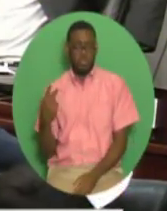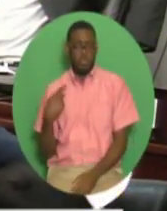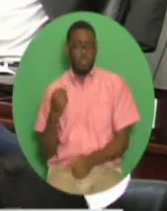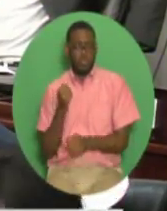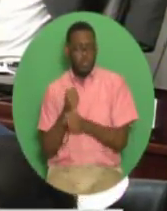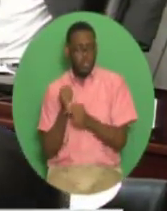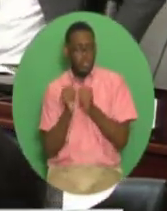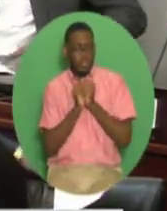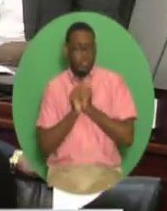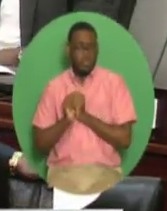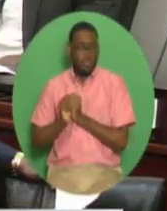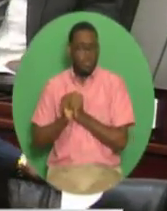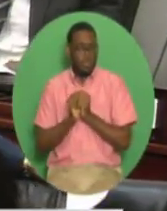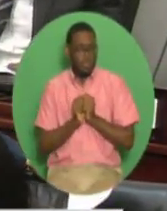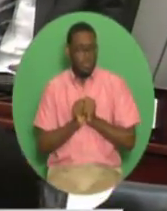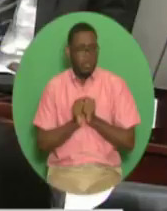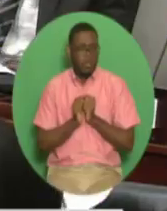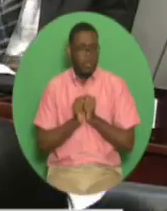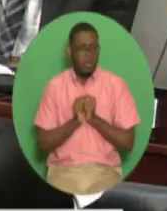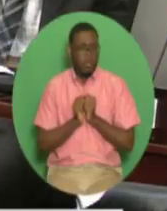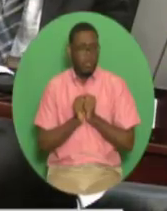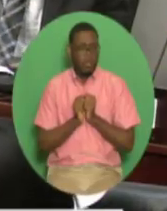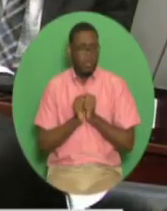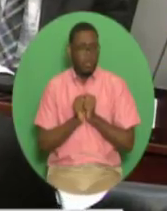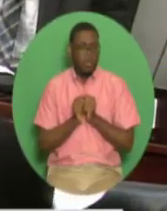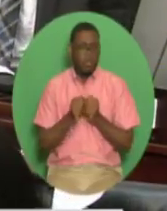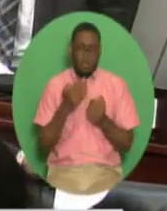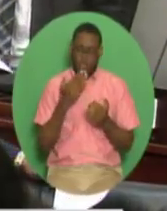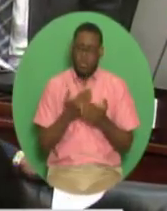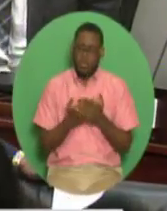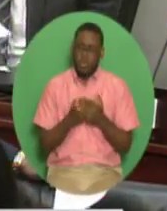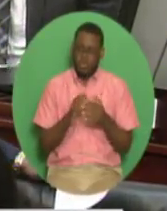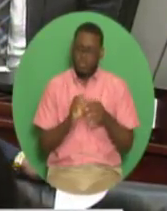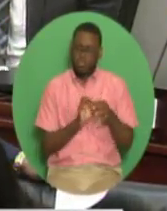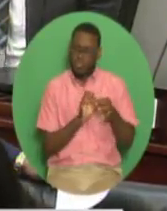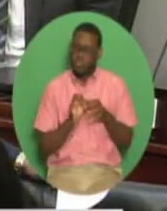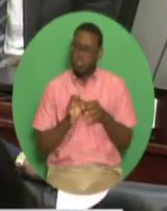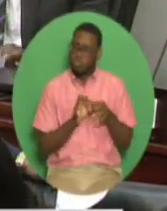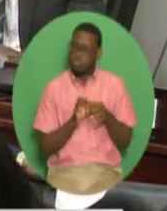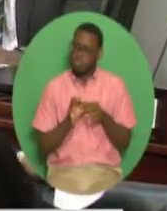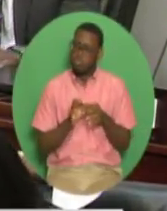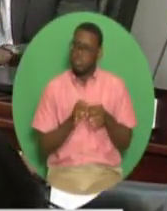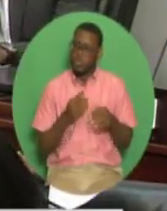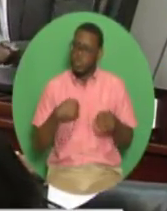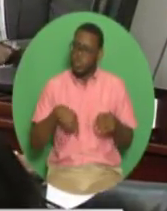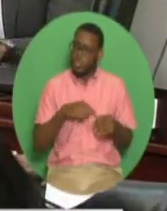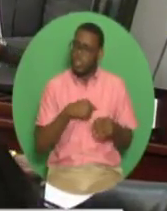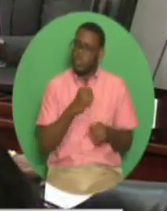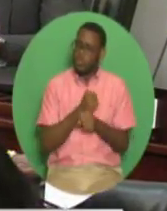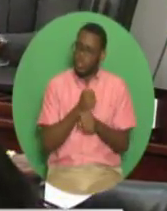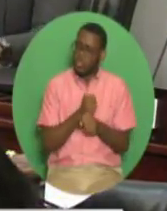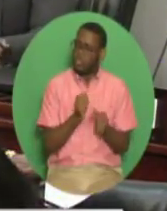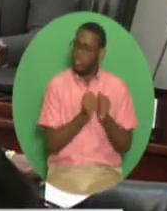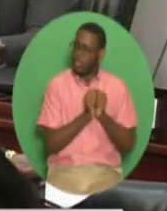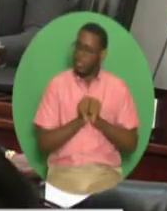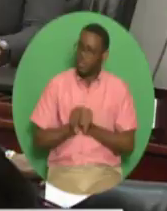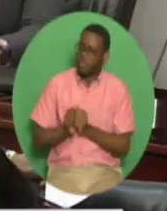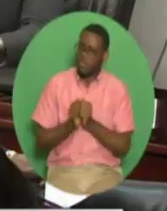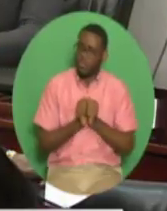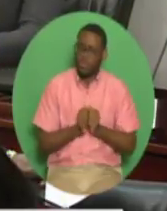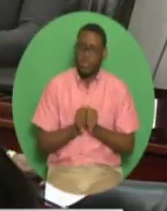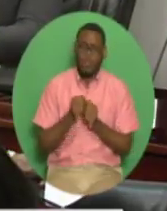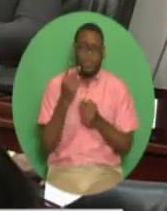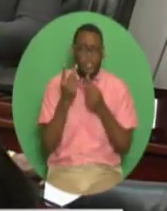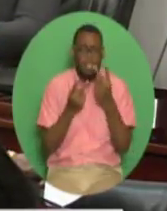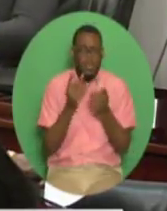to enjoy a beautiful relationship. We work extremely well. We visit schools